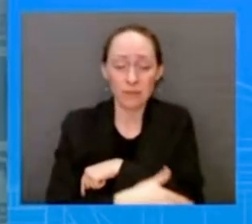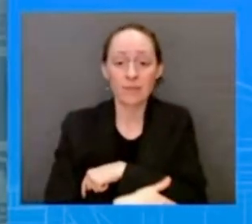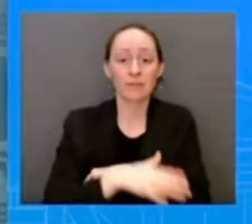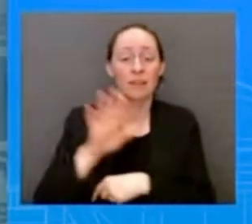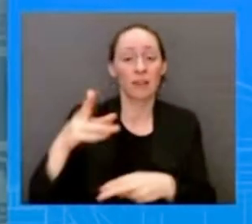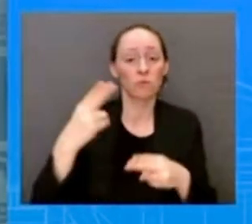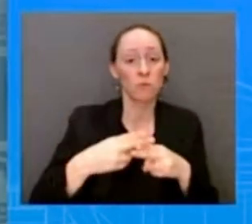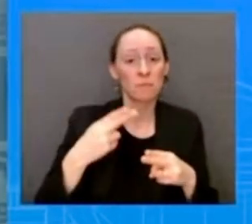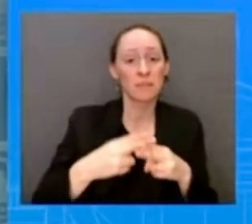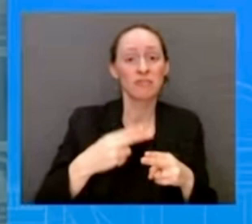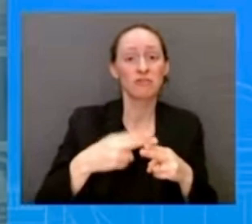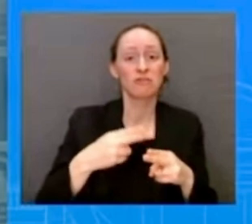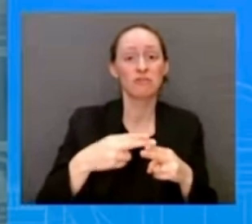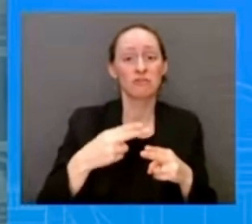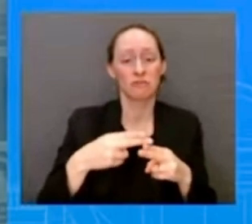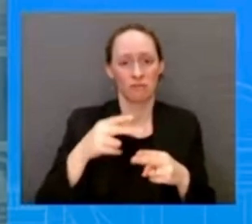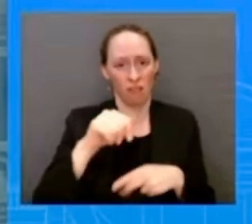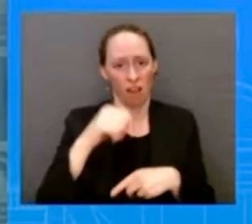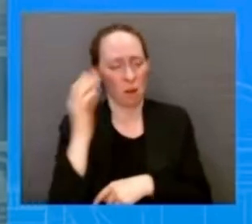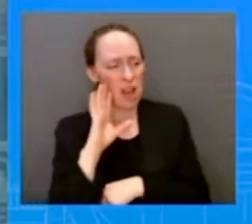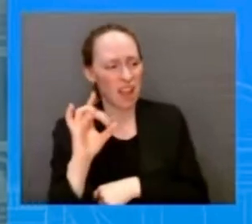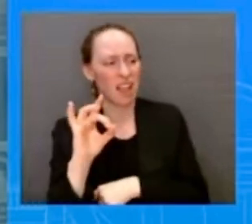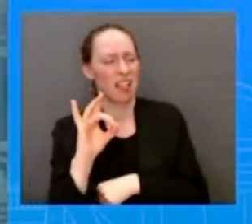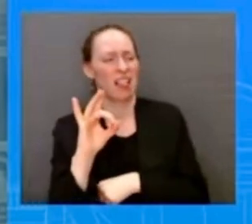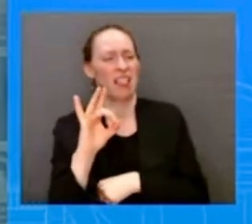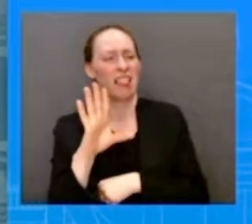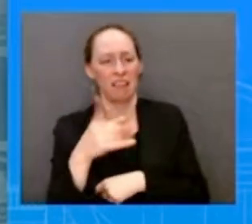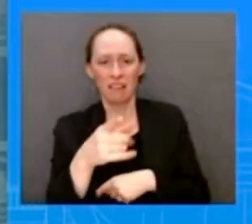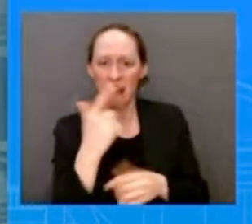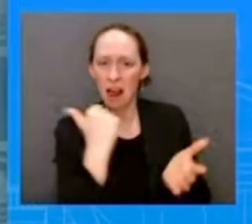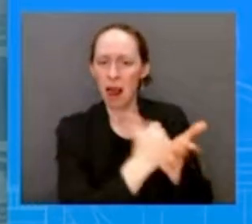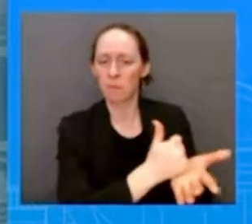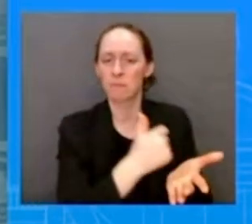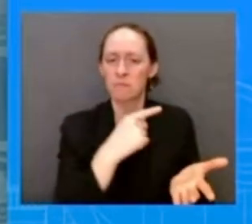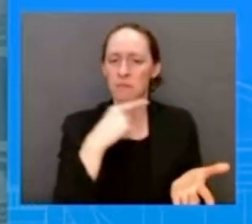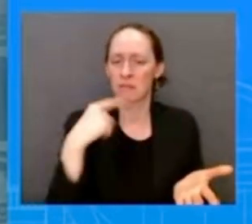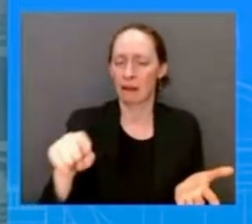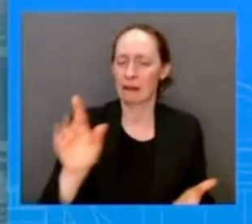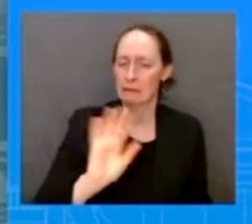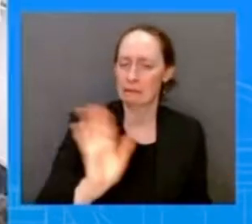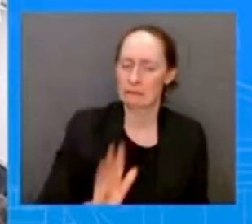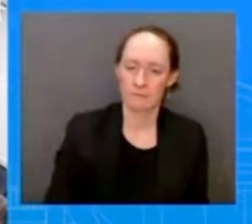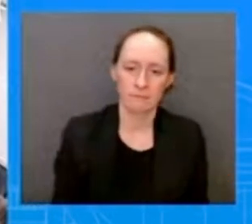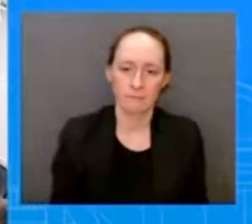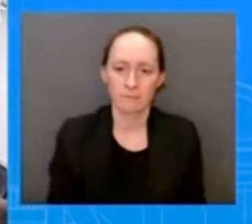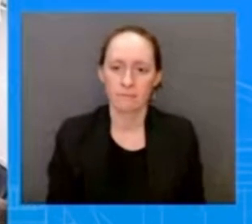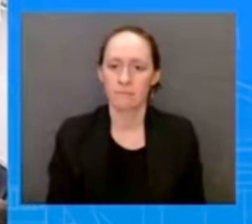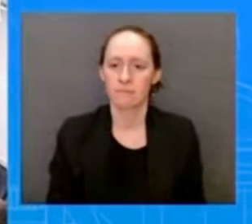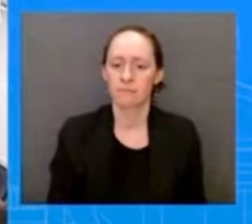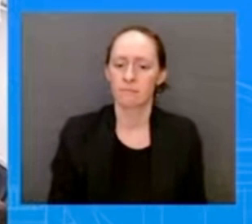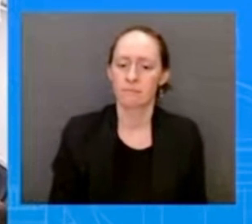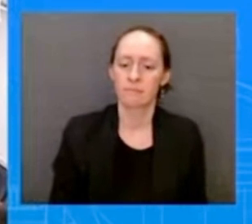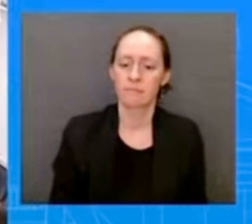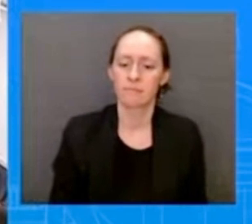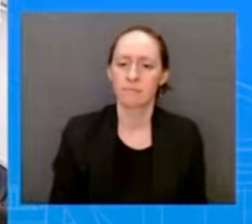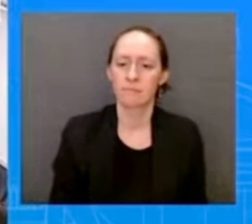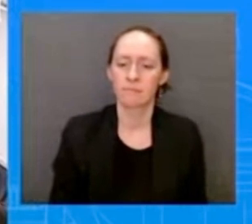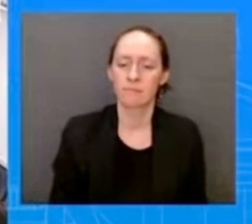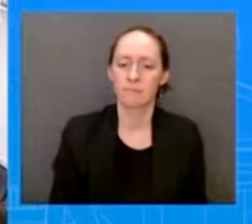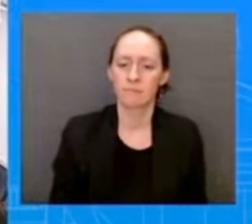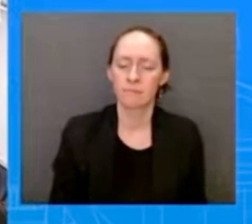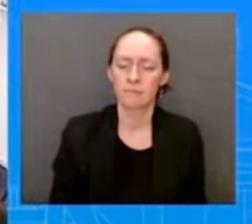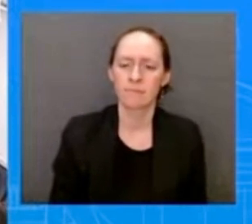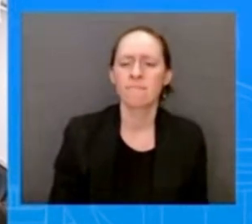see it as being in their best interest. But it sounds like, from what you're saying, that you don't want to lean into the idea of